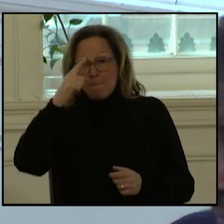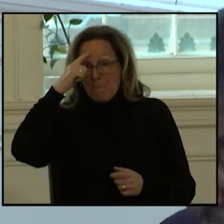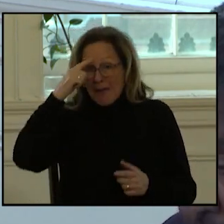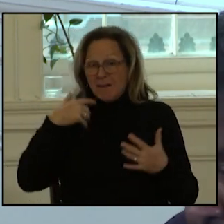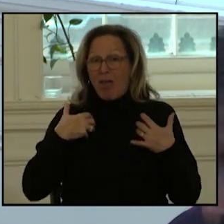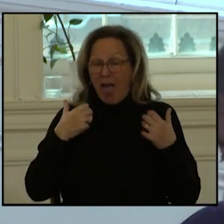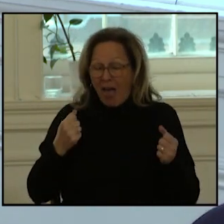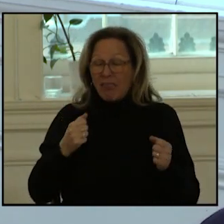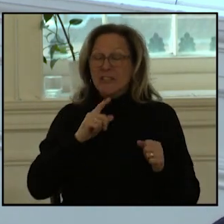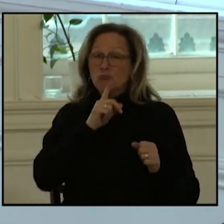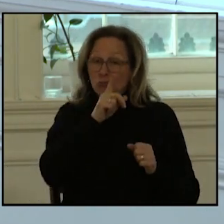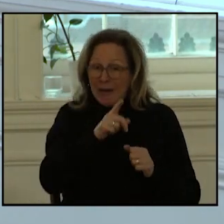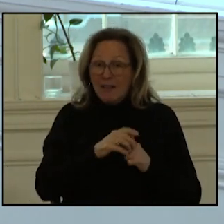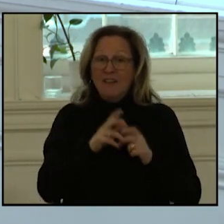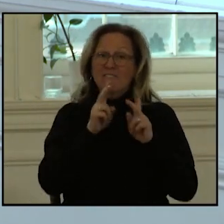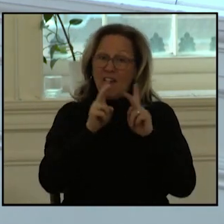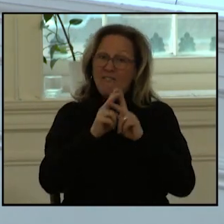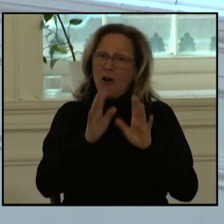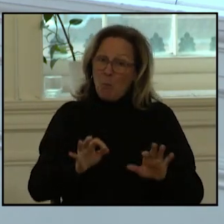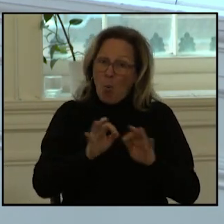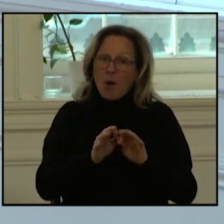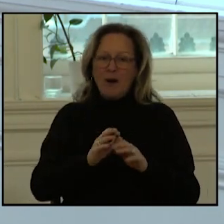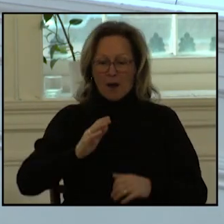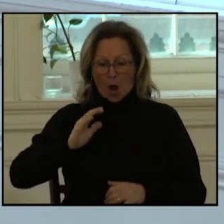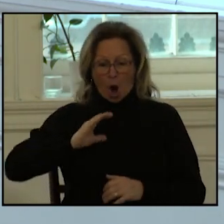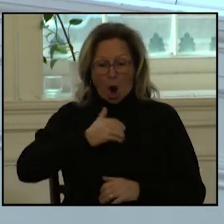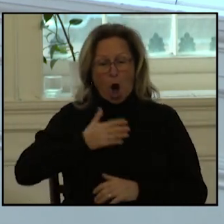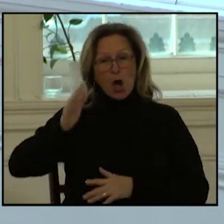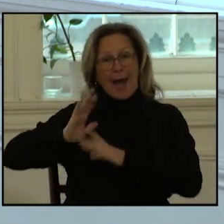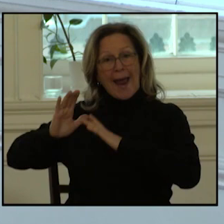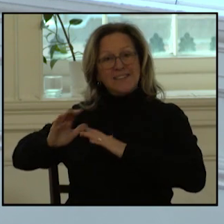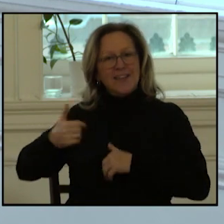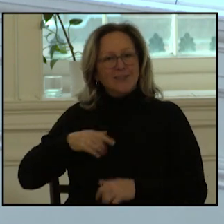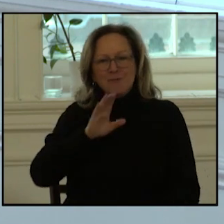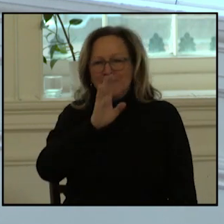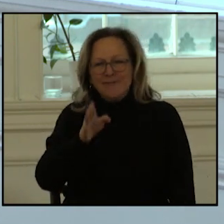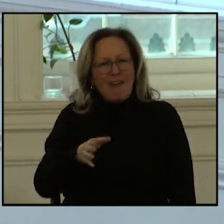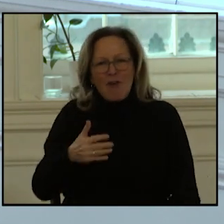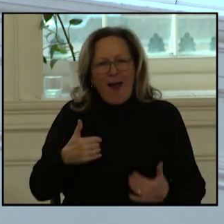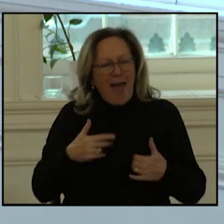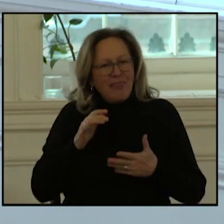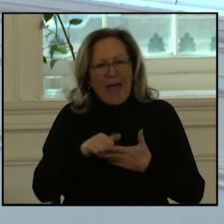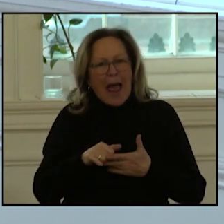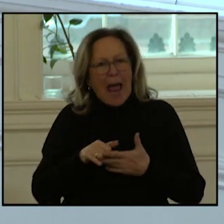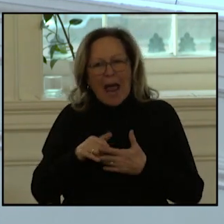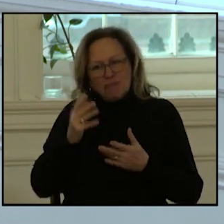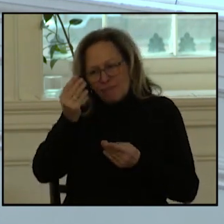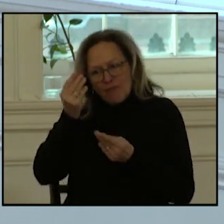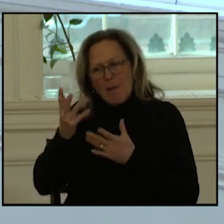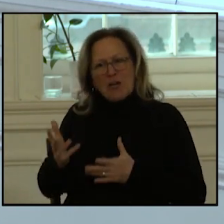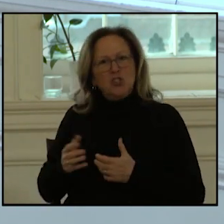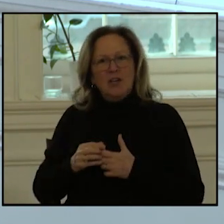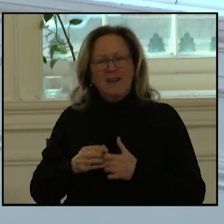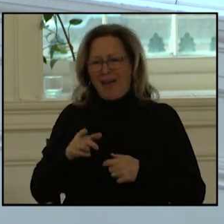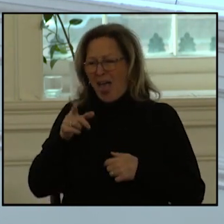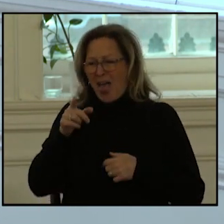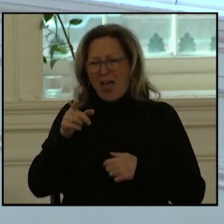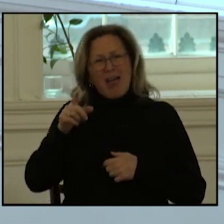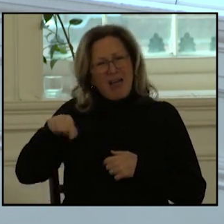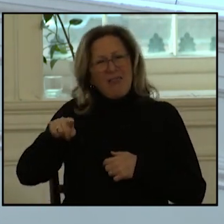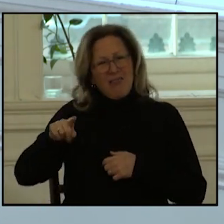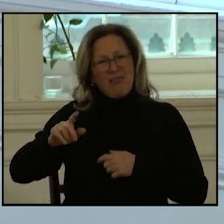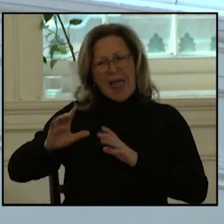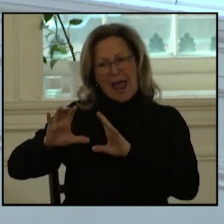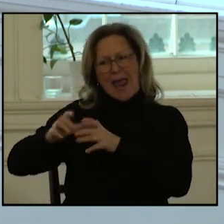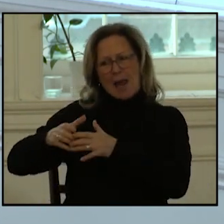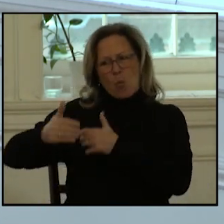is very important. And so our ancestors was not afforded that. After enslavement, it was all about survival. So they were in the survival